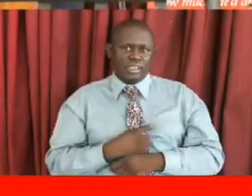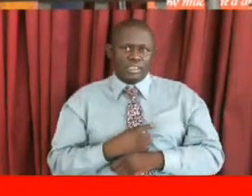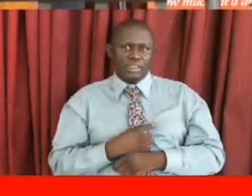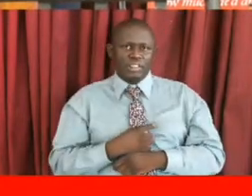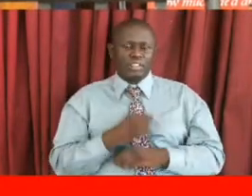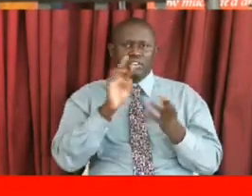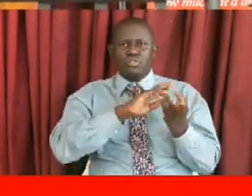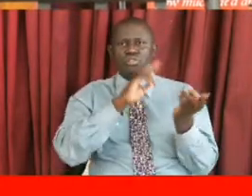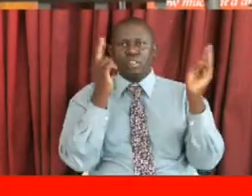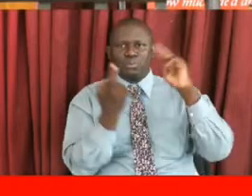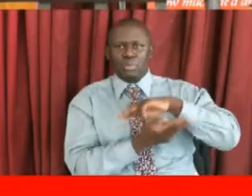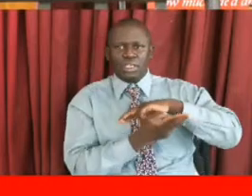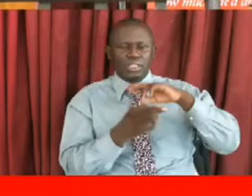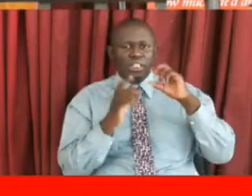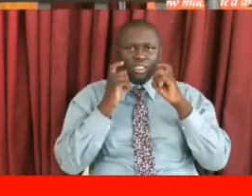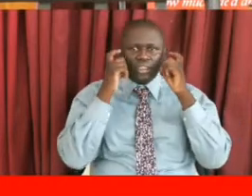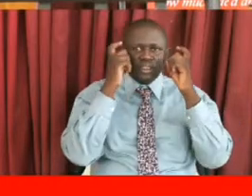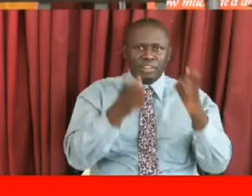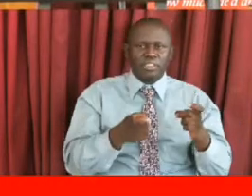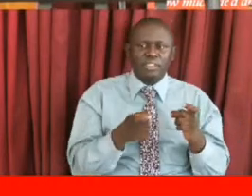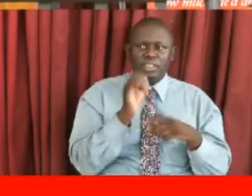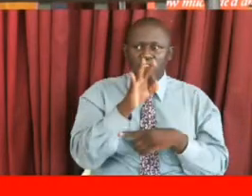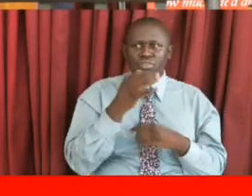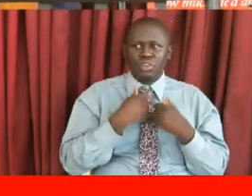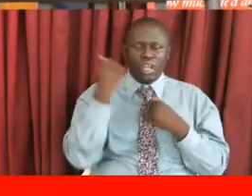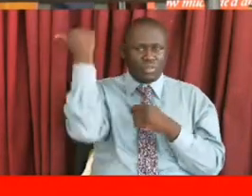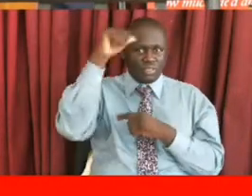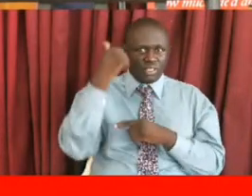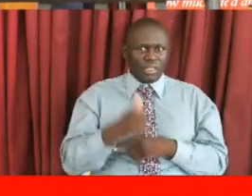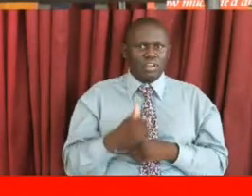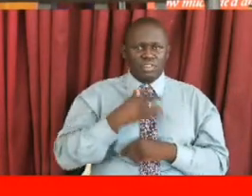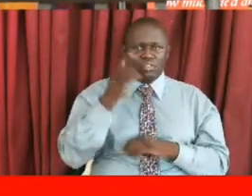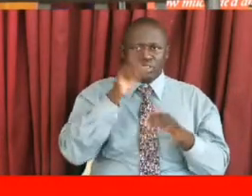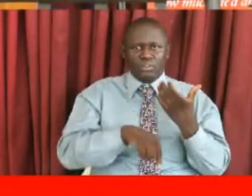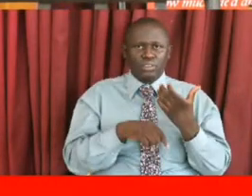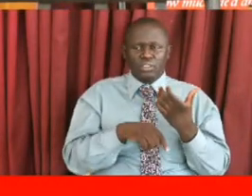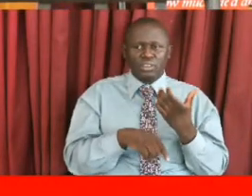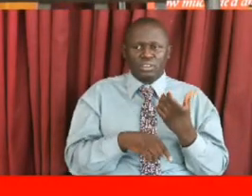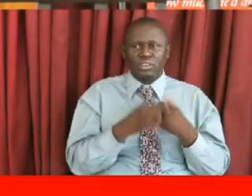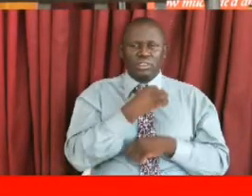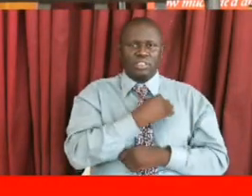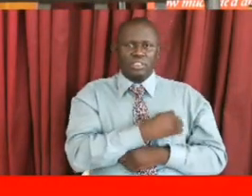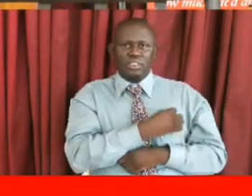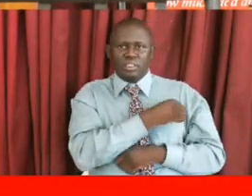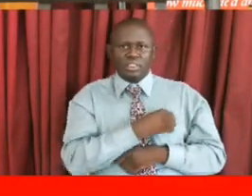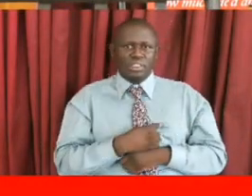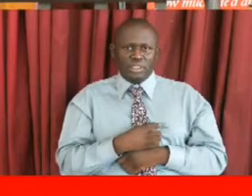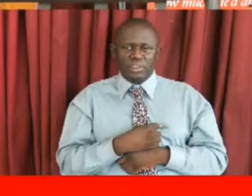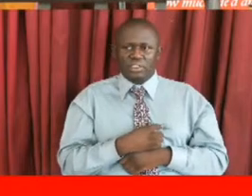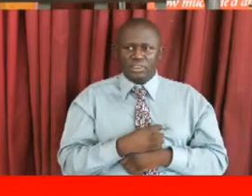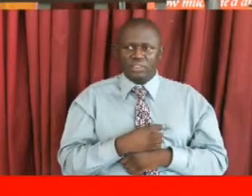sins if you ever feel guilty for a sin you have repented that's not God that's the